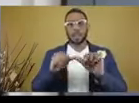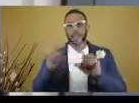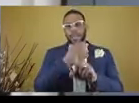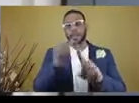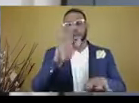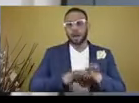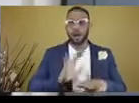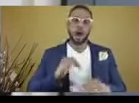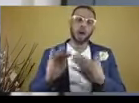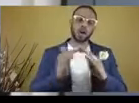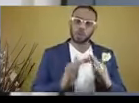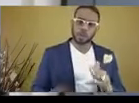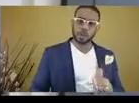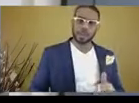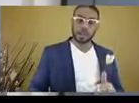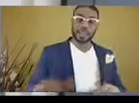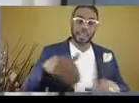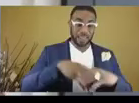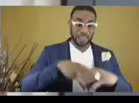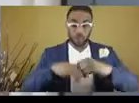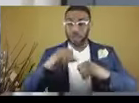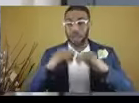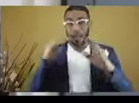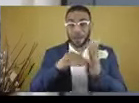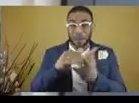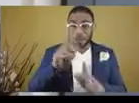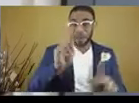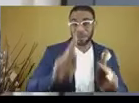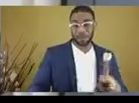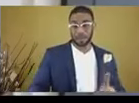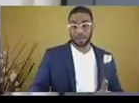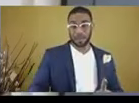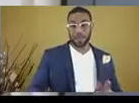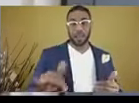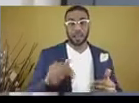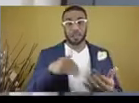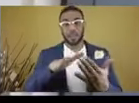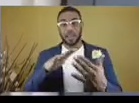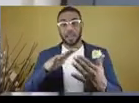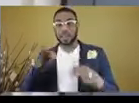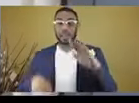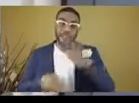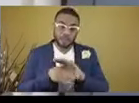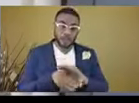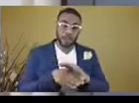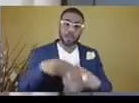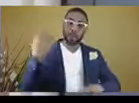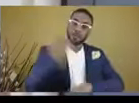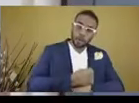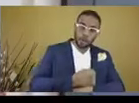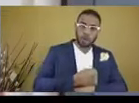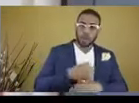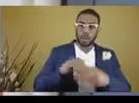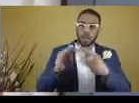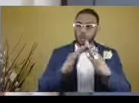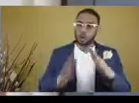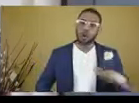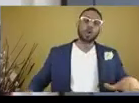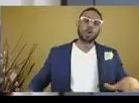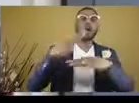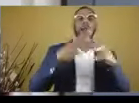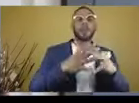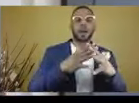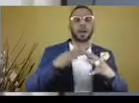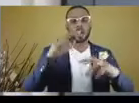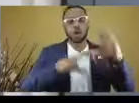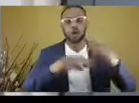our community infrastructure. Now, millions of people are now facing eviction and foreclosures, and in communities across America, construction